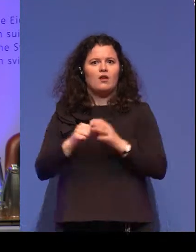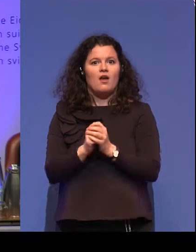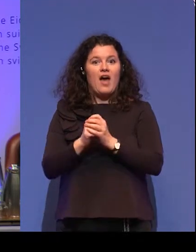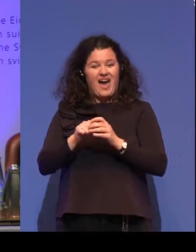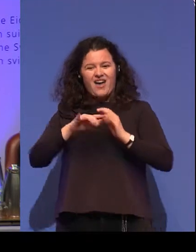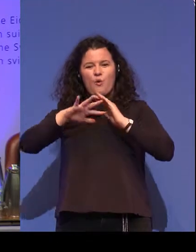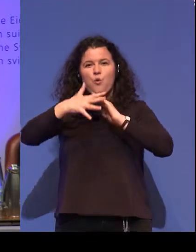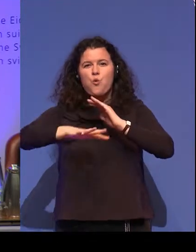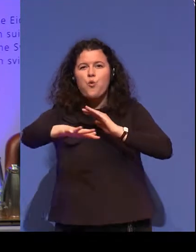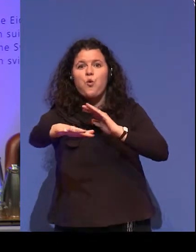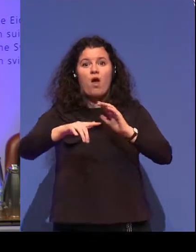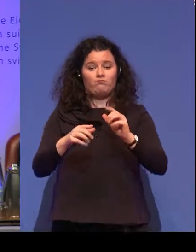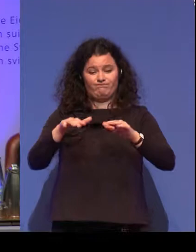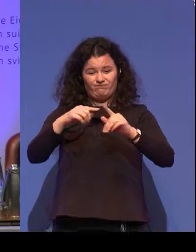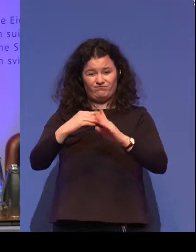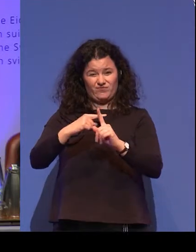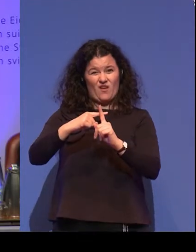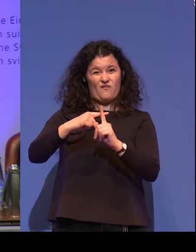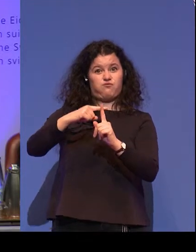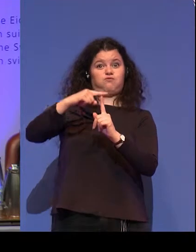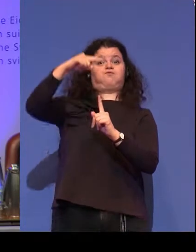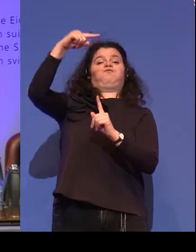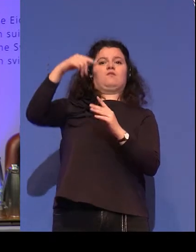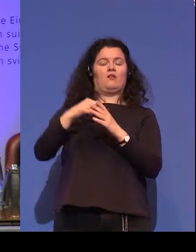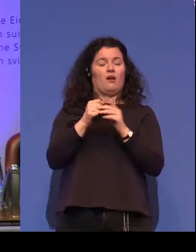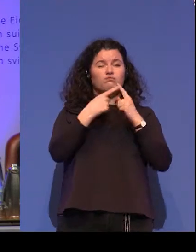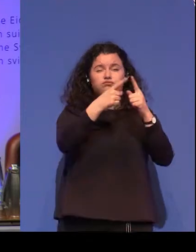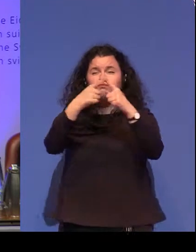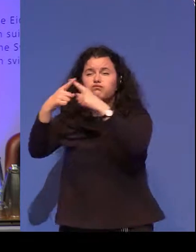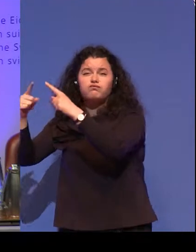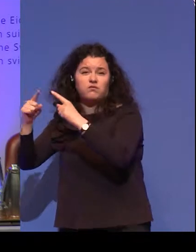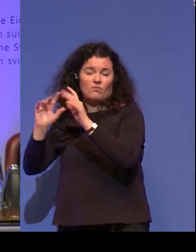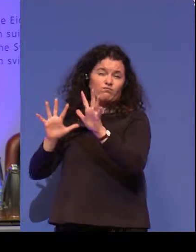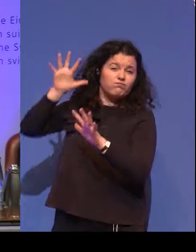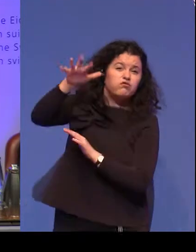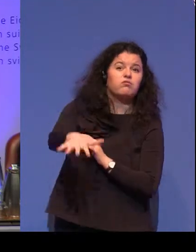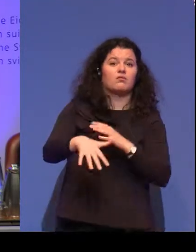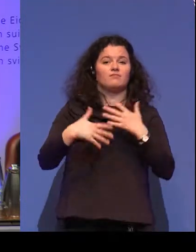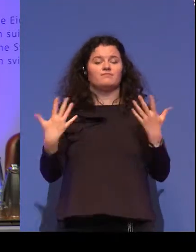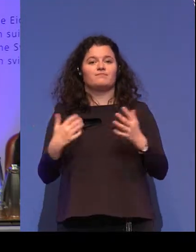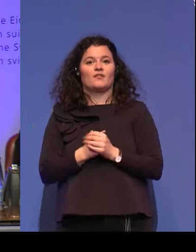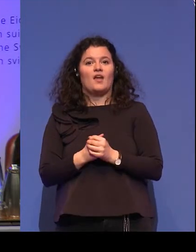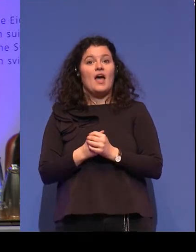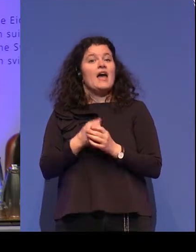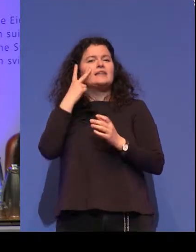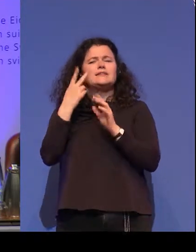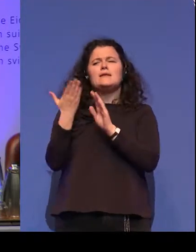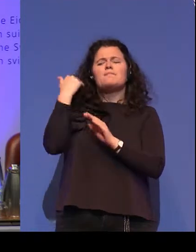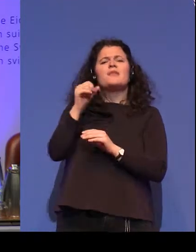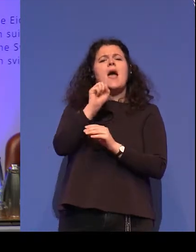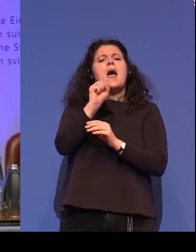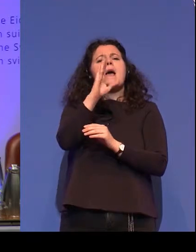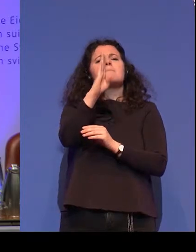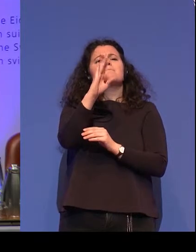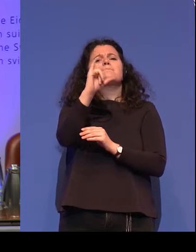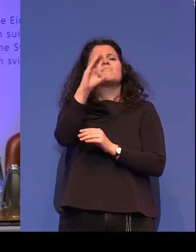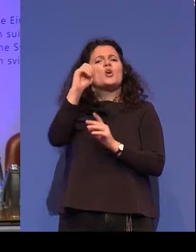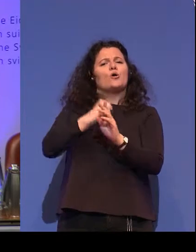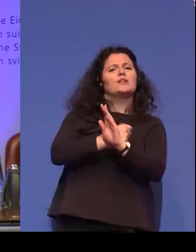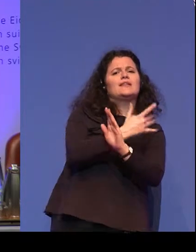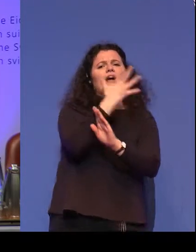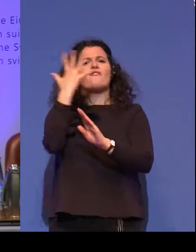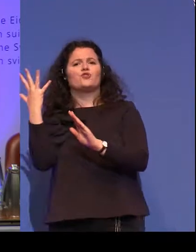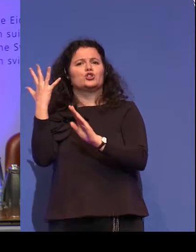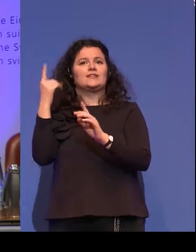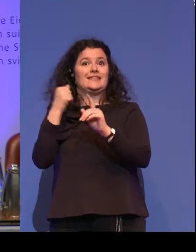about climate. We saw last week the Intergovernmental Panel on Biodiversity put out a report that said our